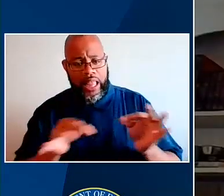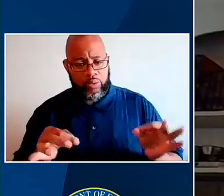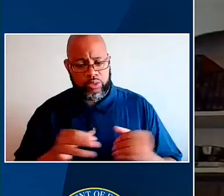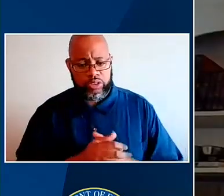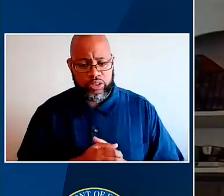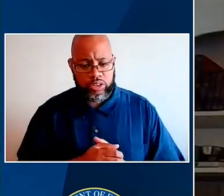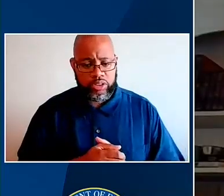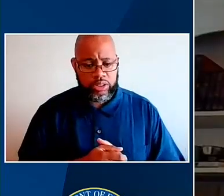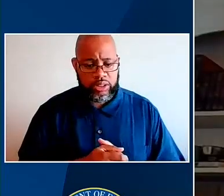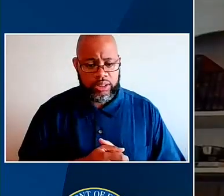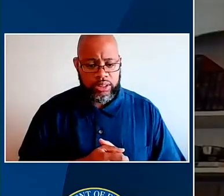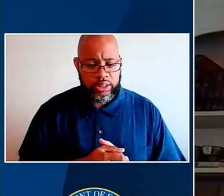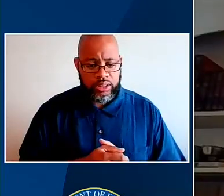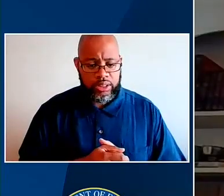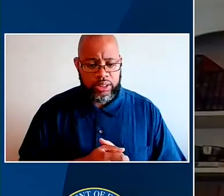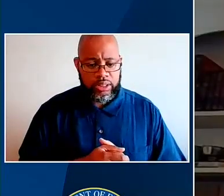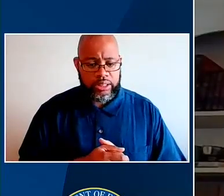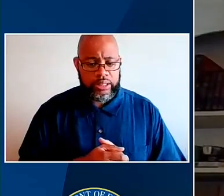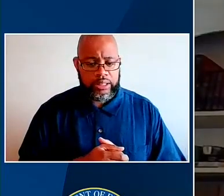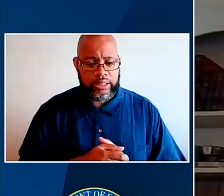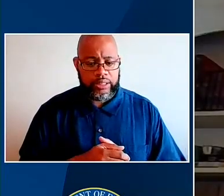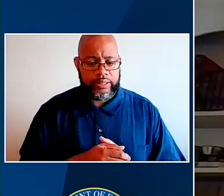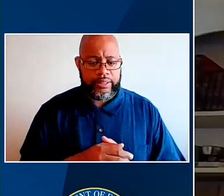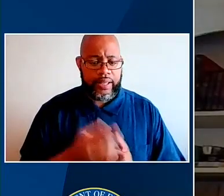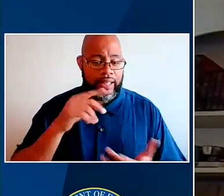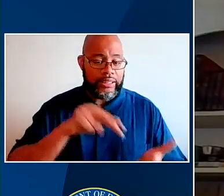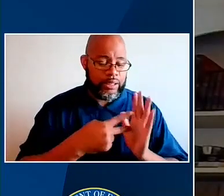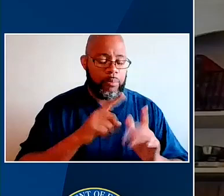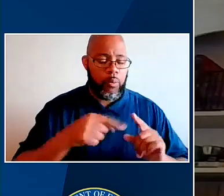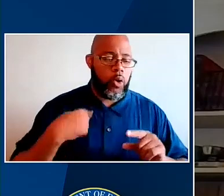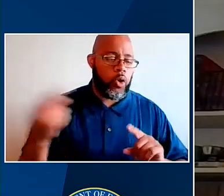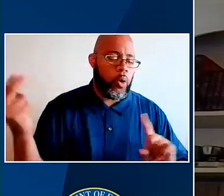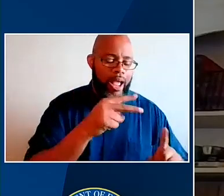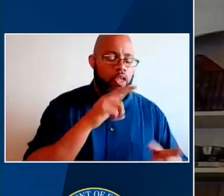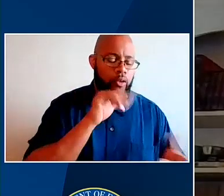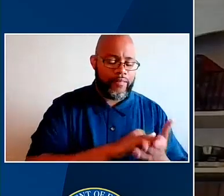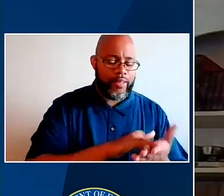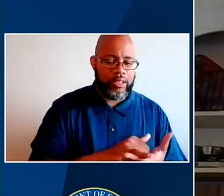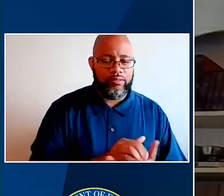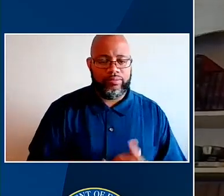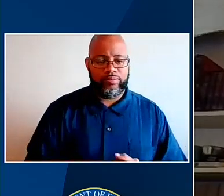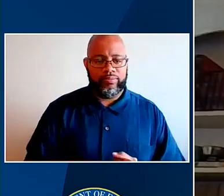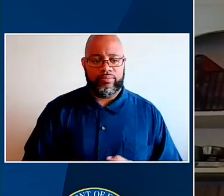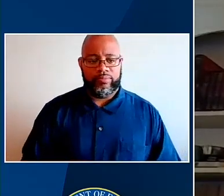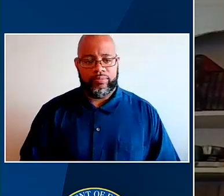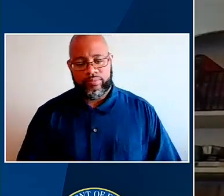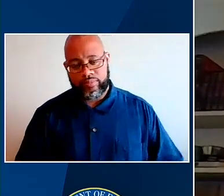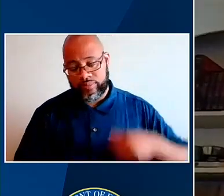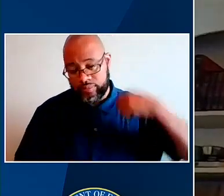bit. I absolutely do, and we'll go back and take it. That is the intent, but we'll go back and take a look at that. So it's a very good point.